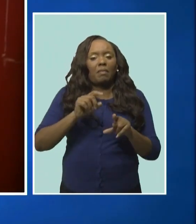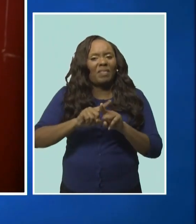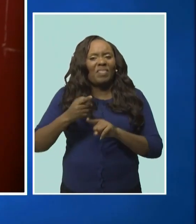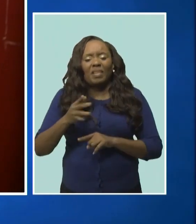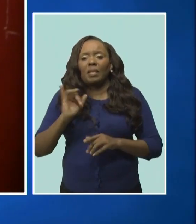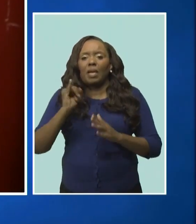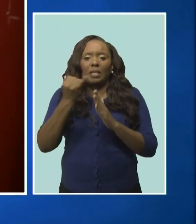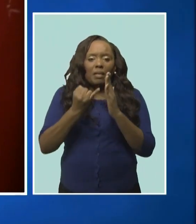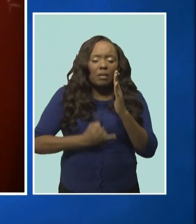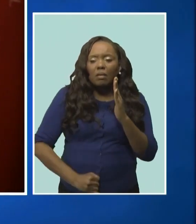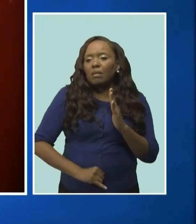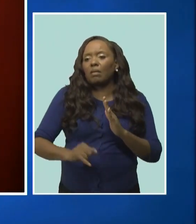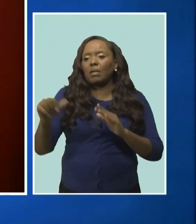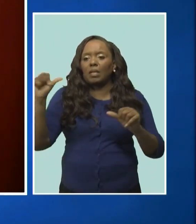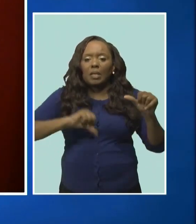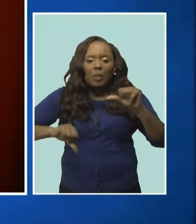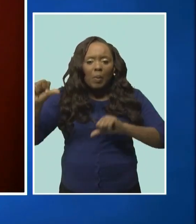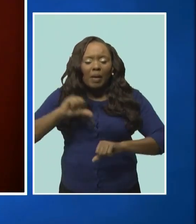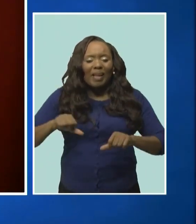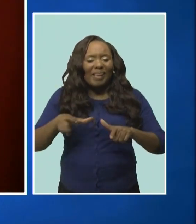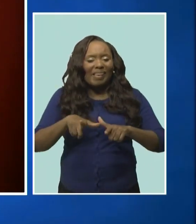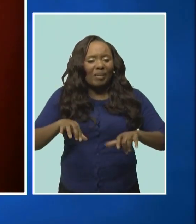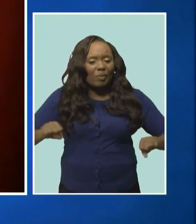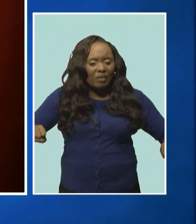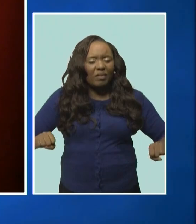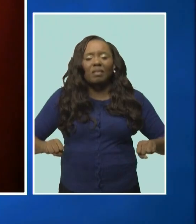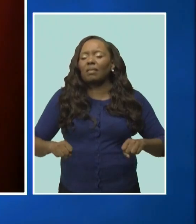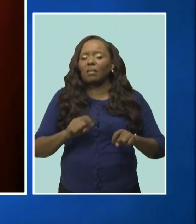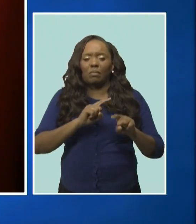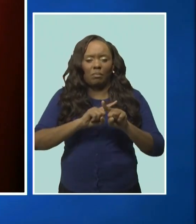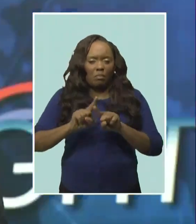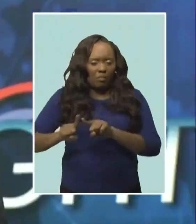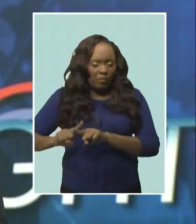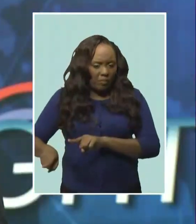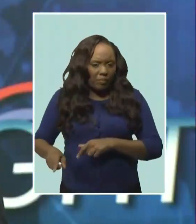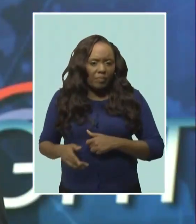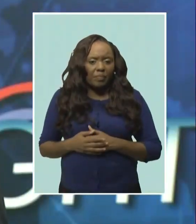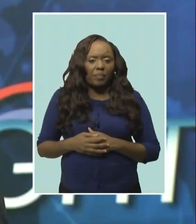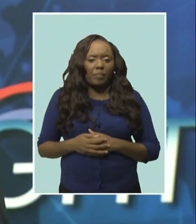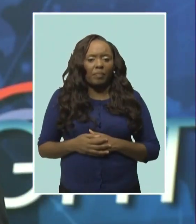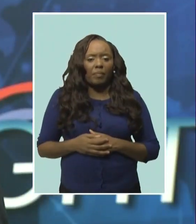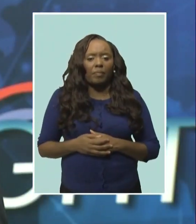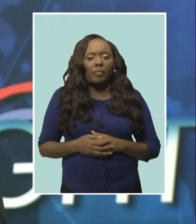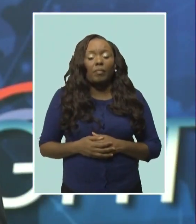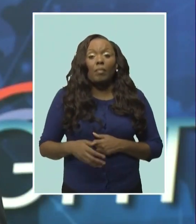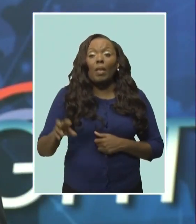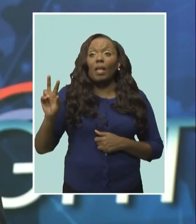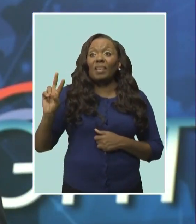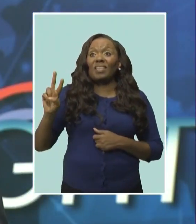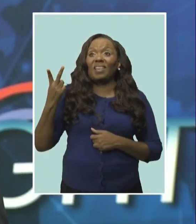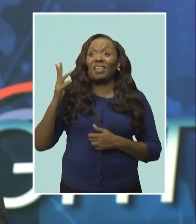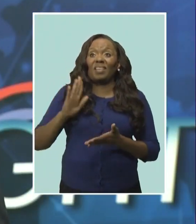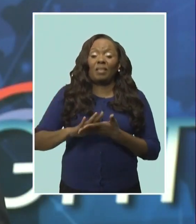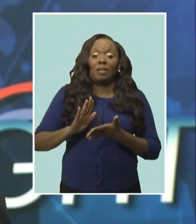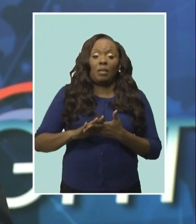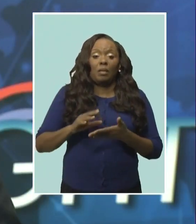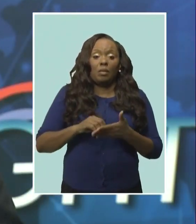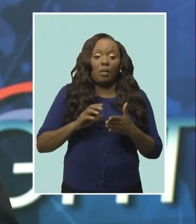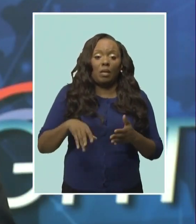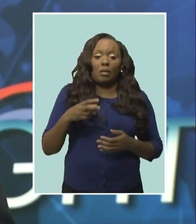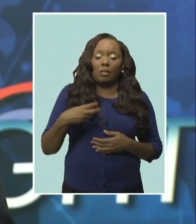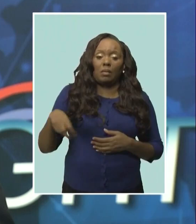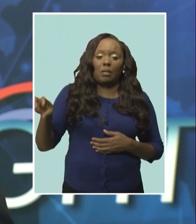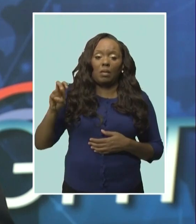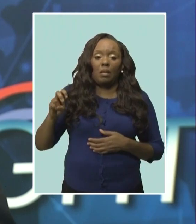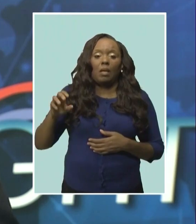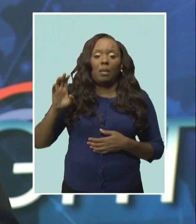artistic, scientific, and linguistic. Wendy Burke, CBC News. Secondary school students transitioning to tertiary life